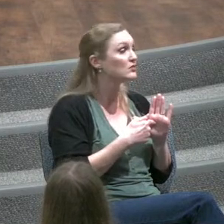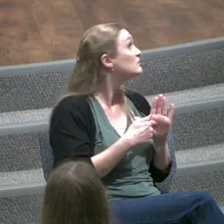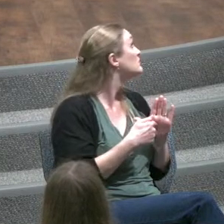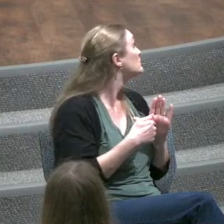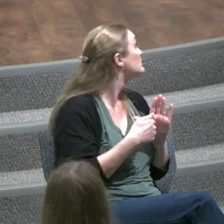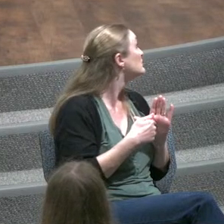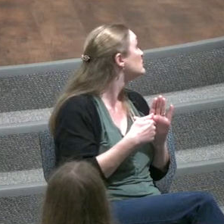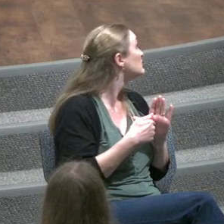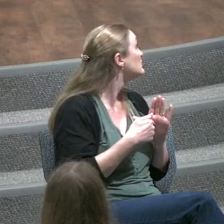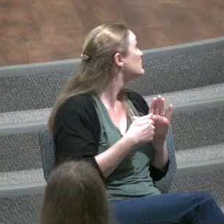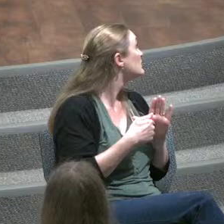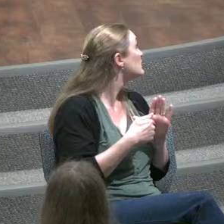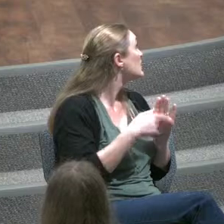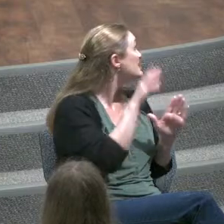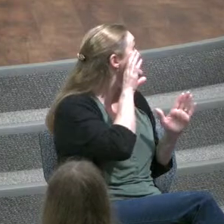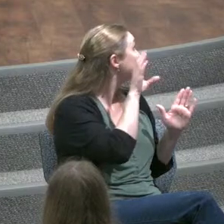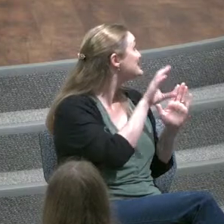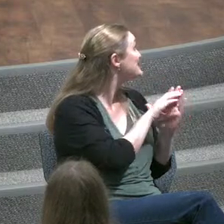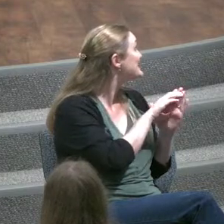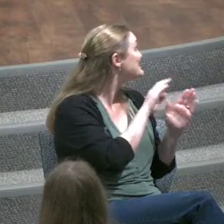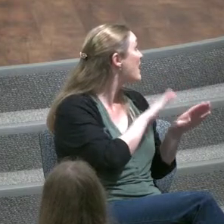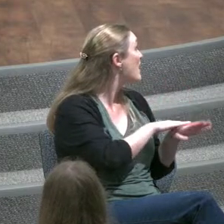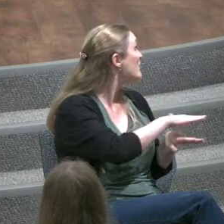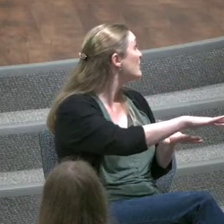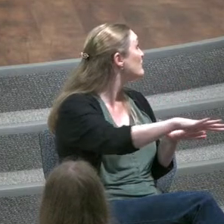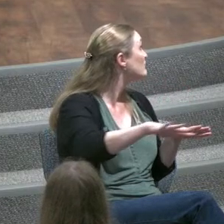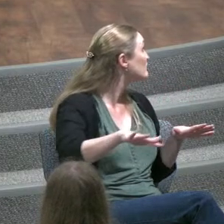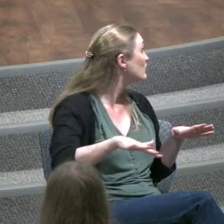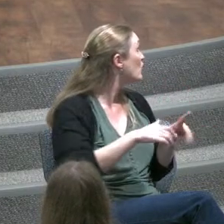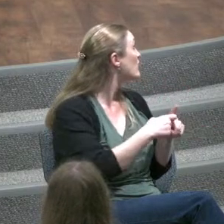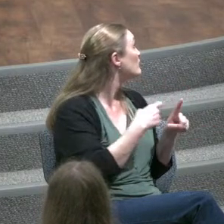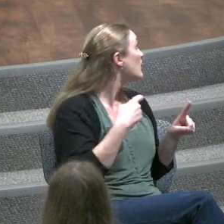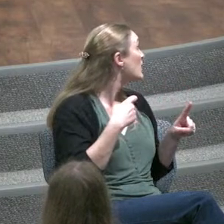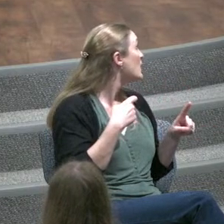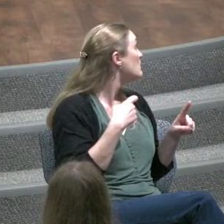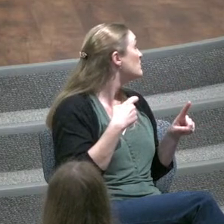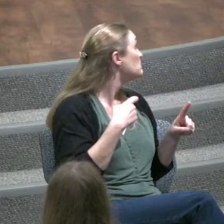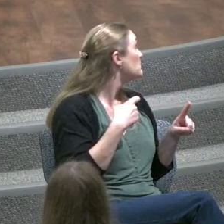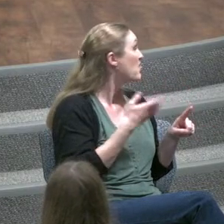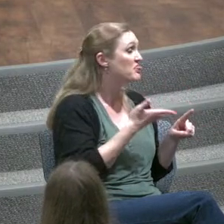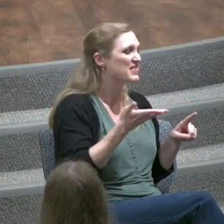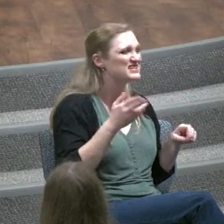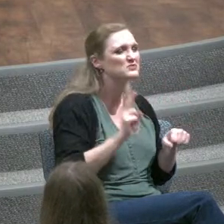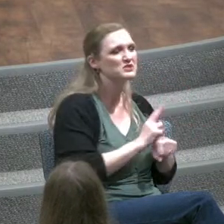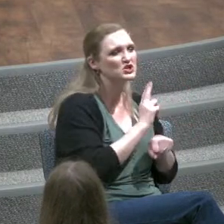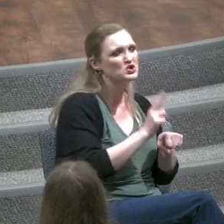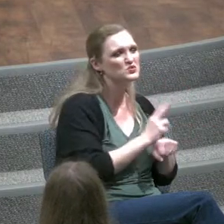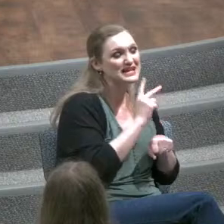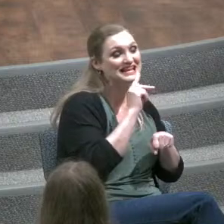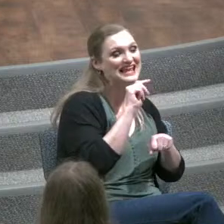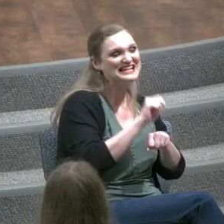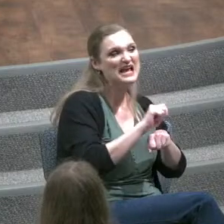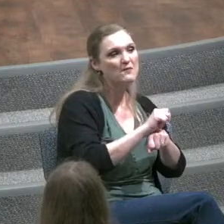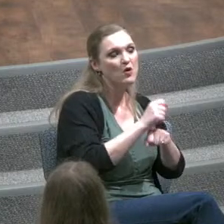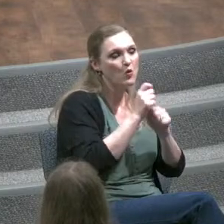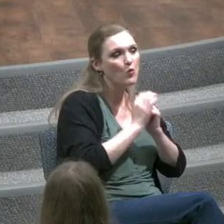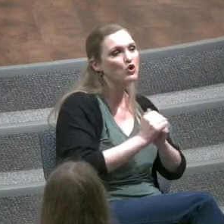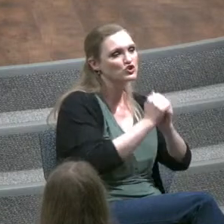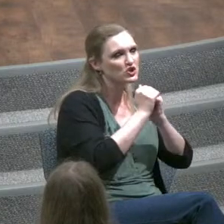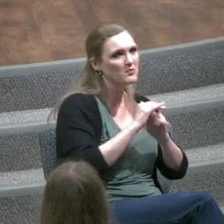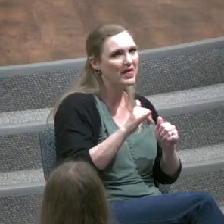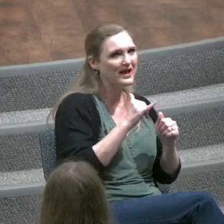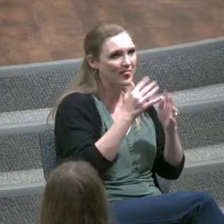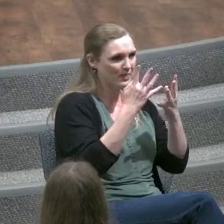there, scenes on the floor from items that would have been used in temple worship, like you've